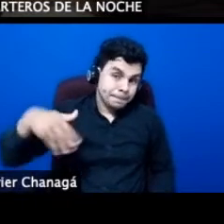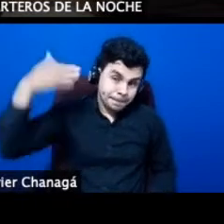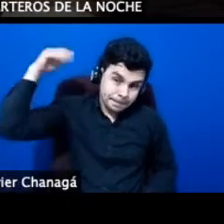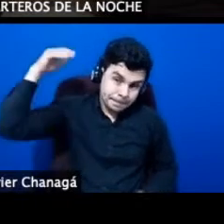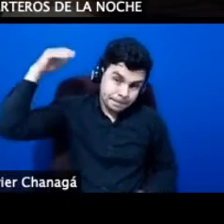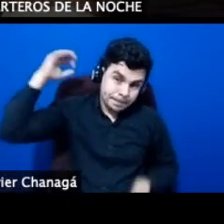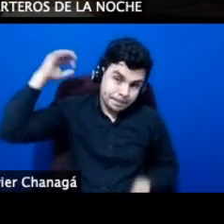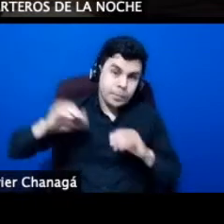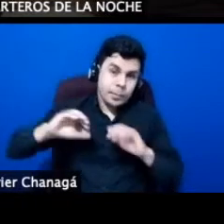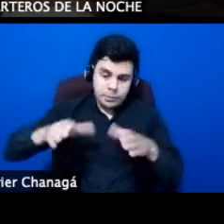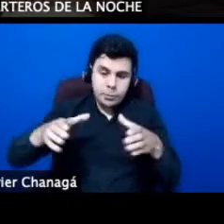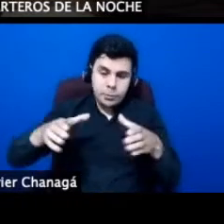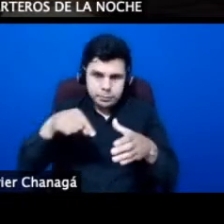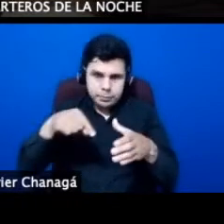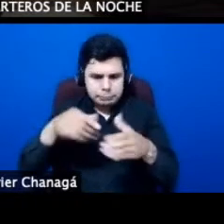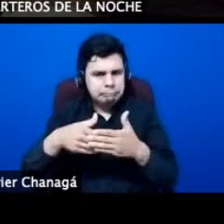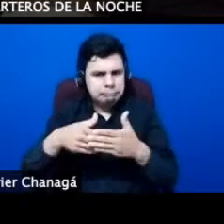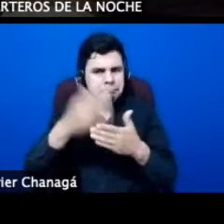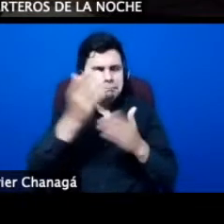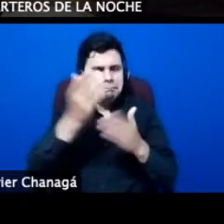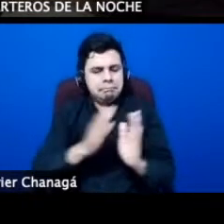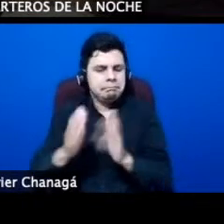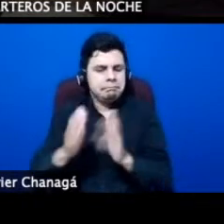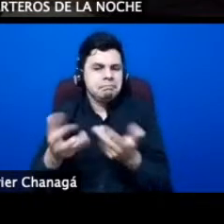fueron una decisión un poco